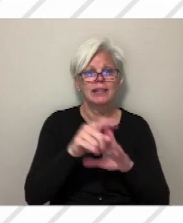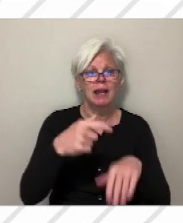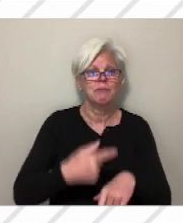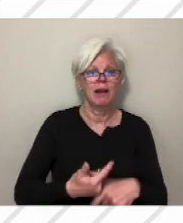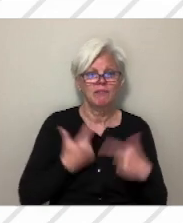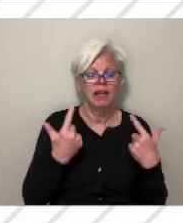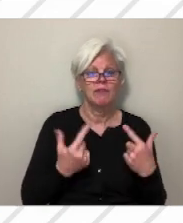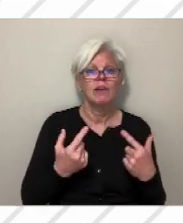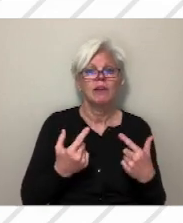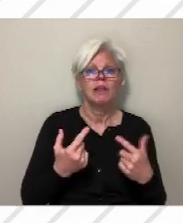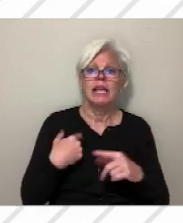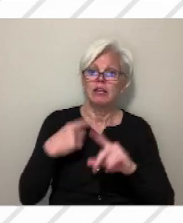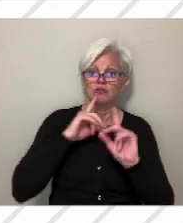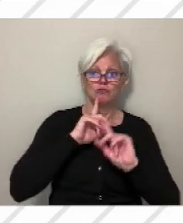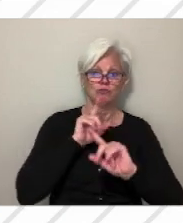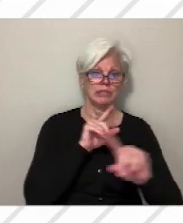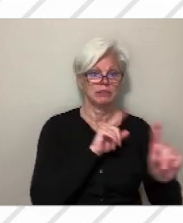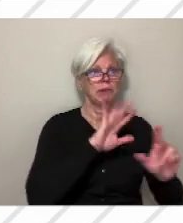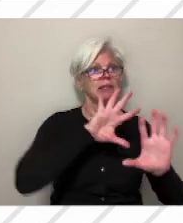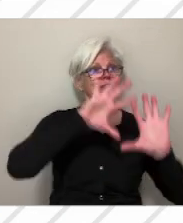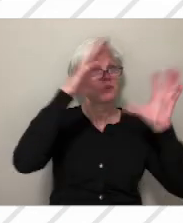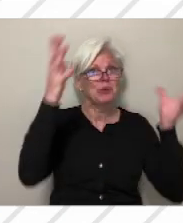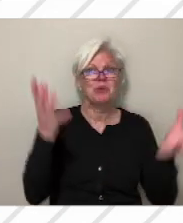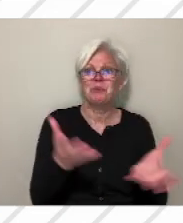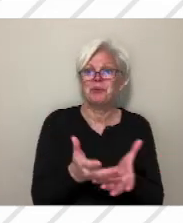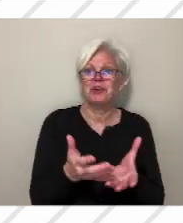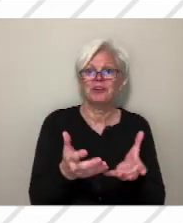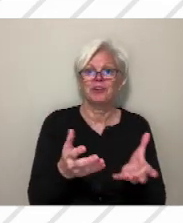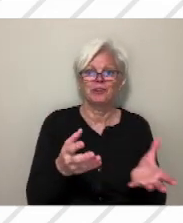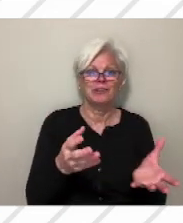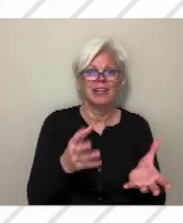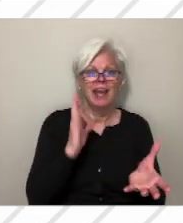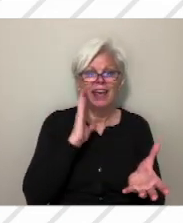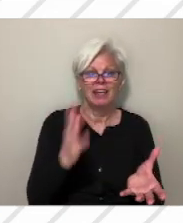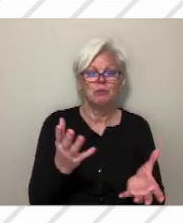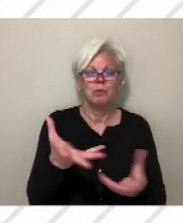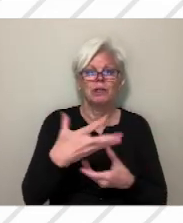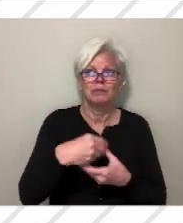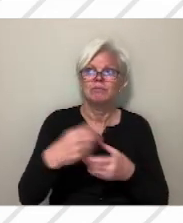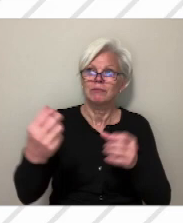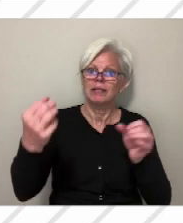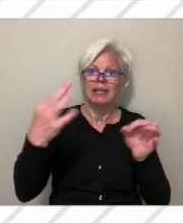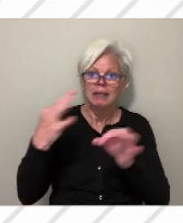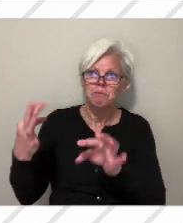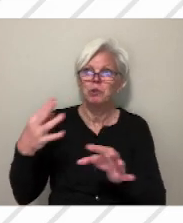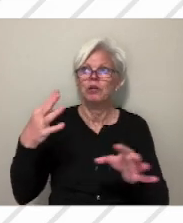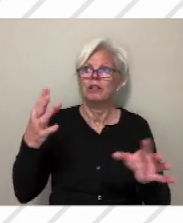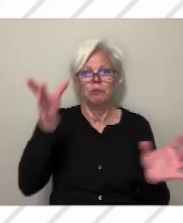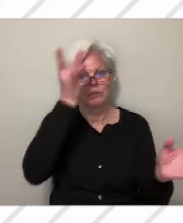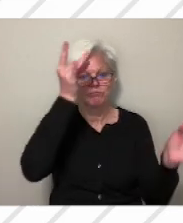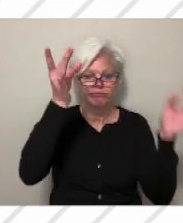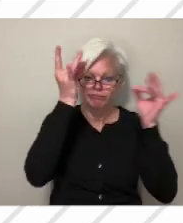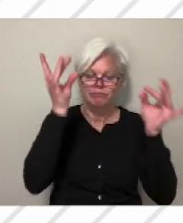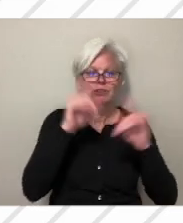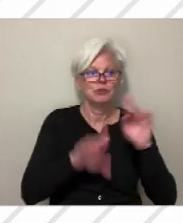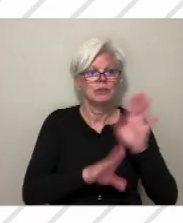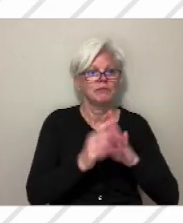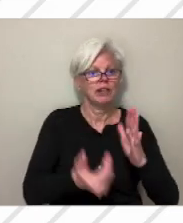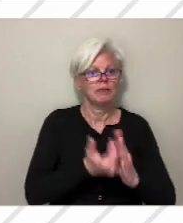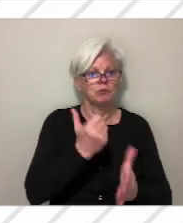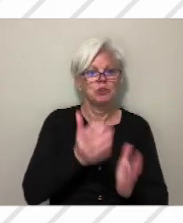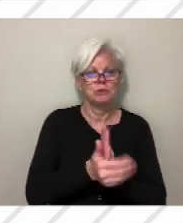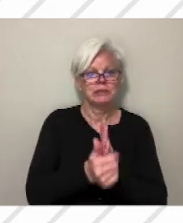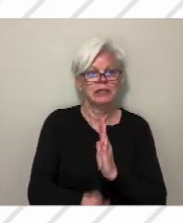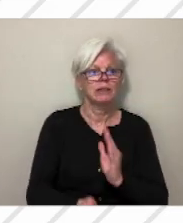is responsive to the world and incorporates inputs in order to develop new skills. One of the